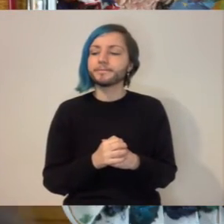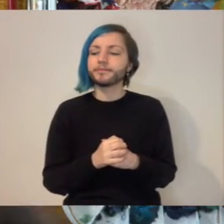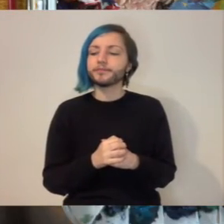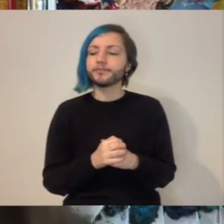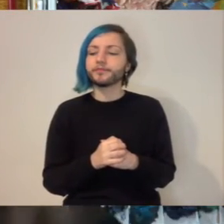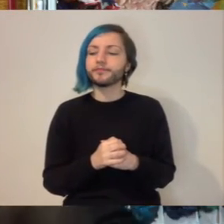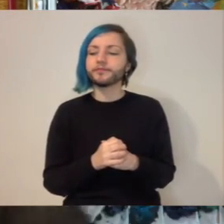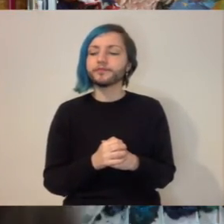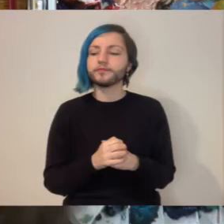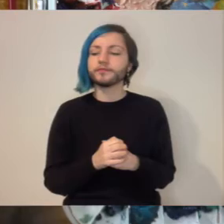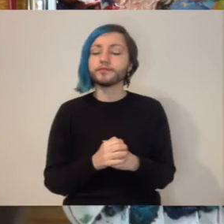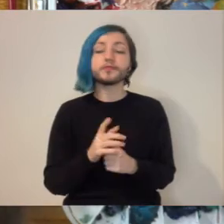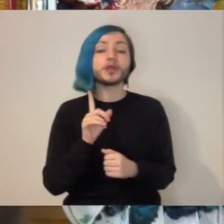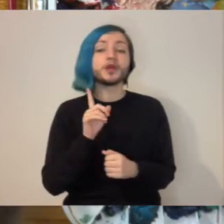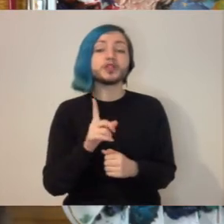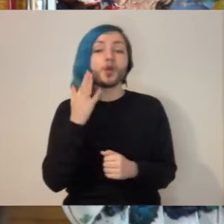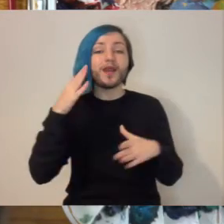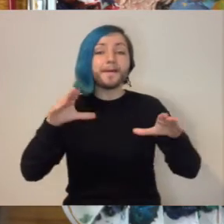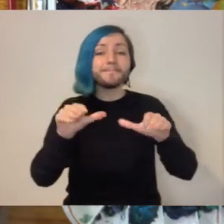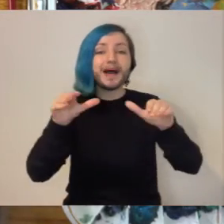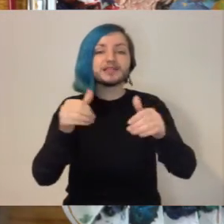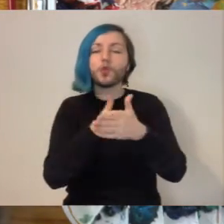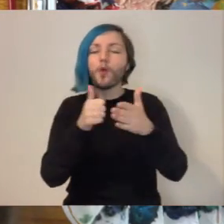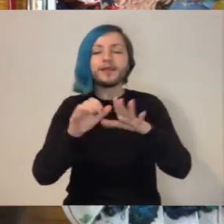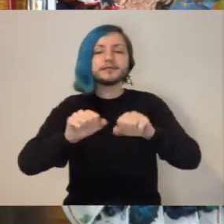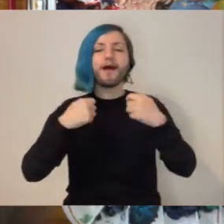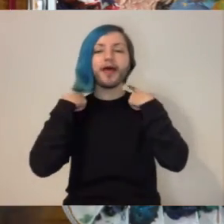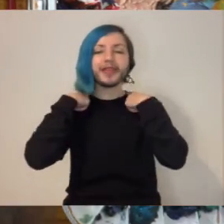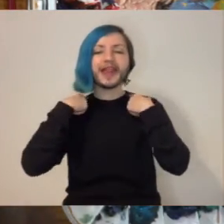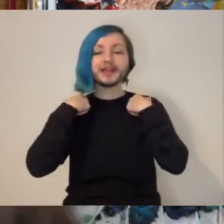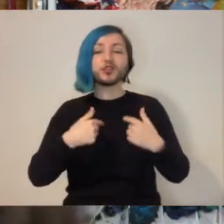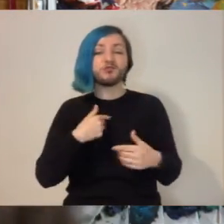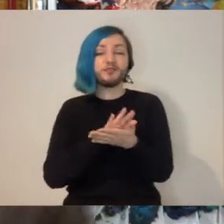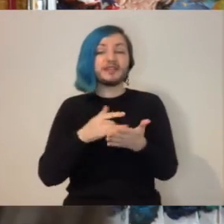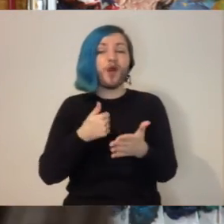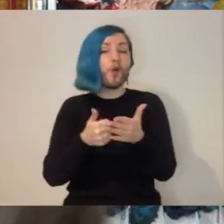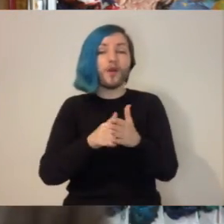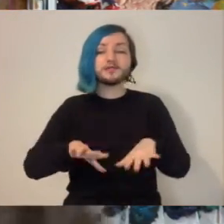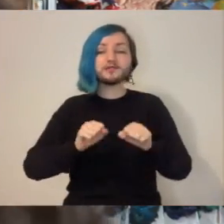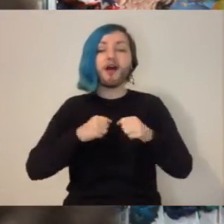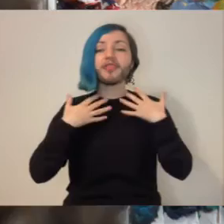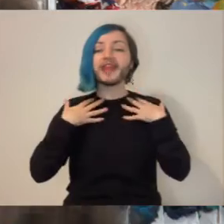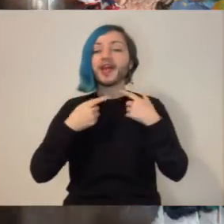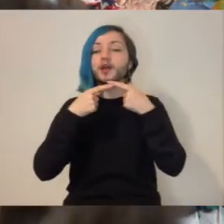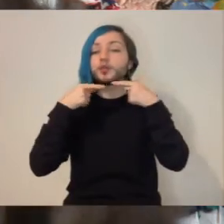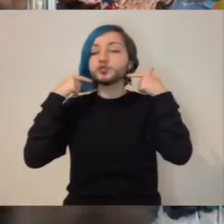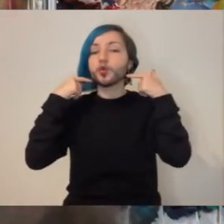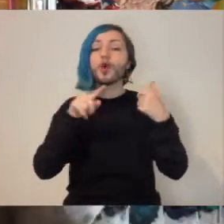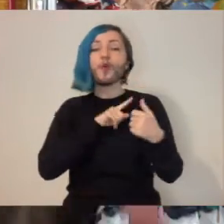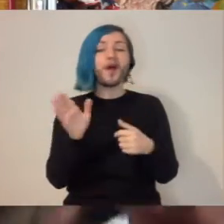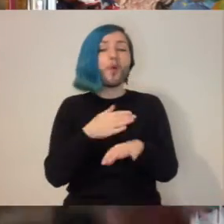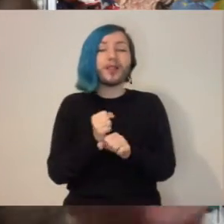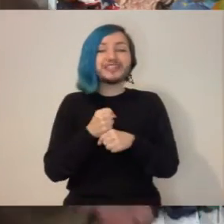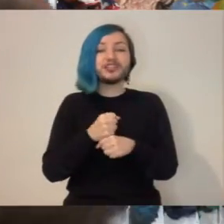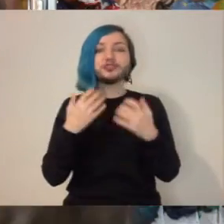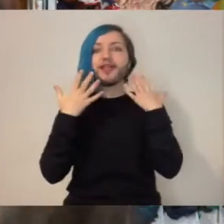drawing. But so, you know, when we have a massage, it's always the neck. So I always start at the neck, always start at the jawline and the